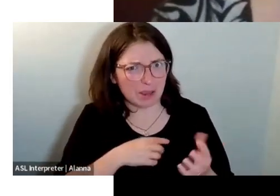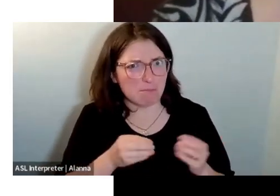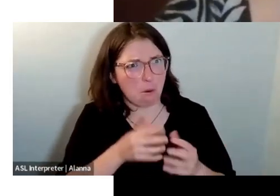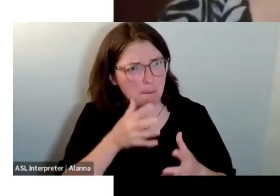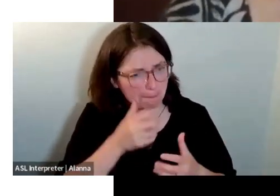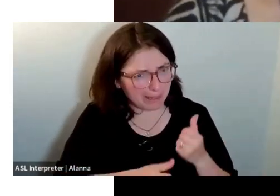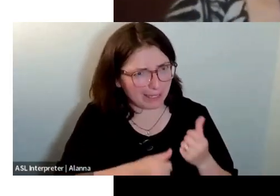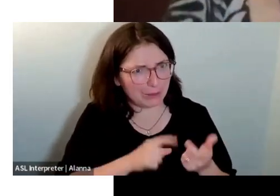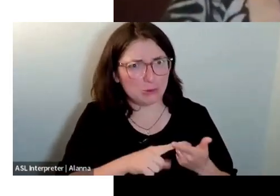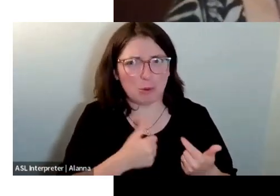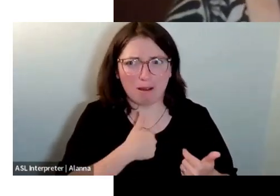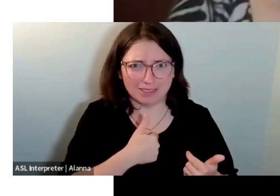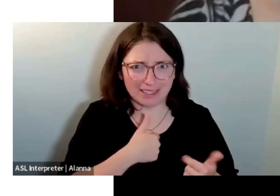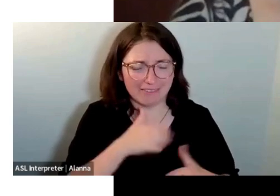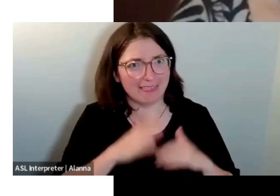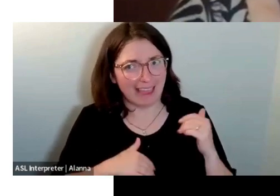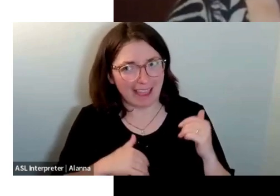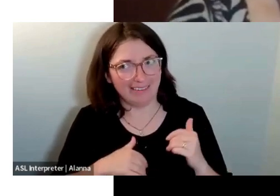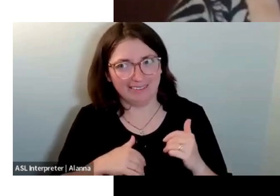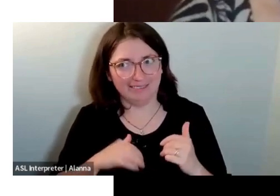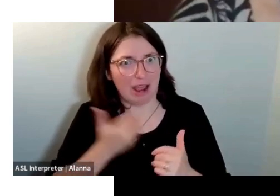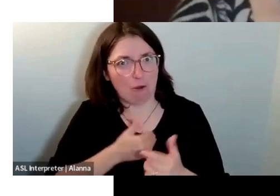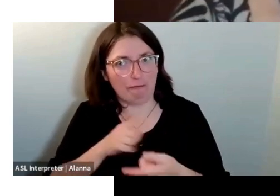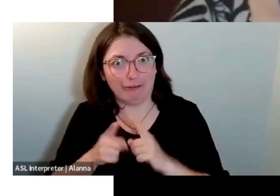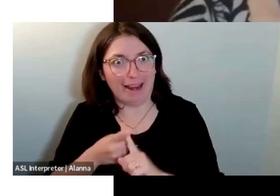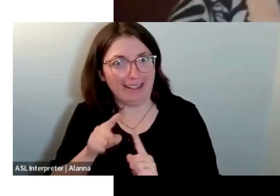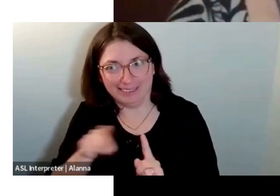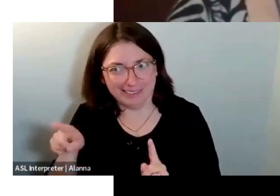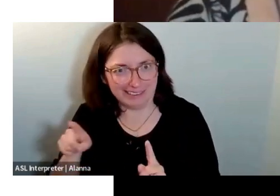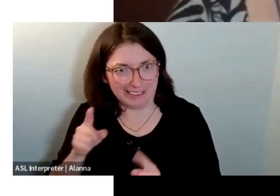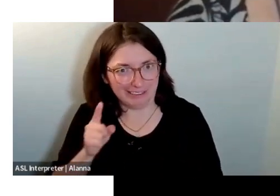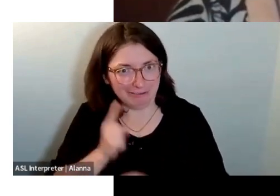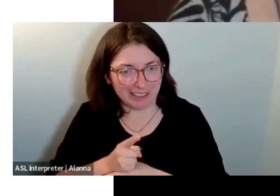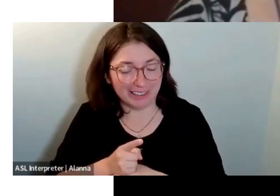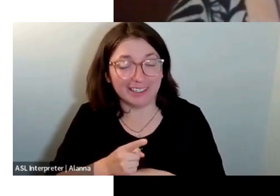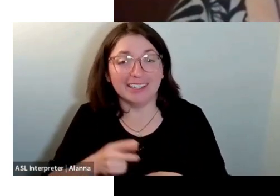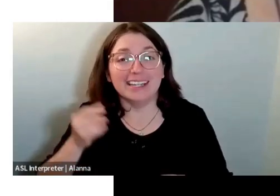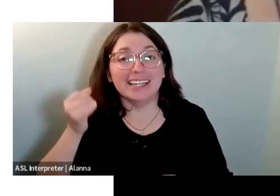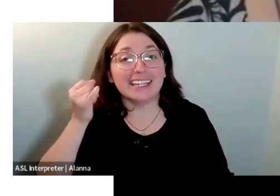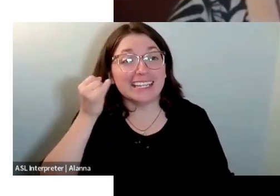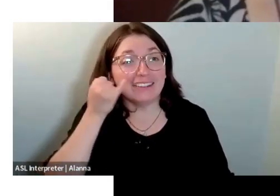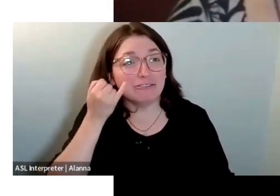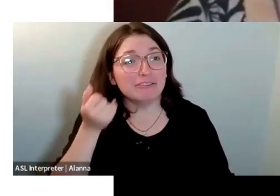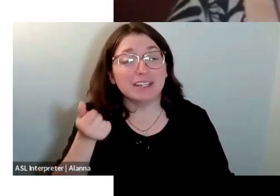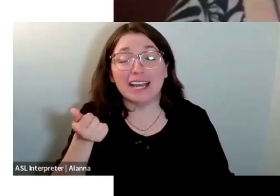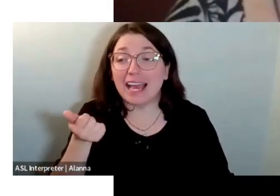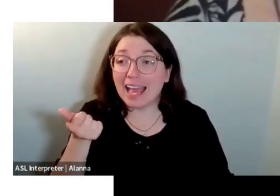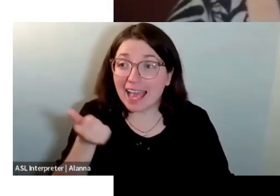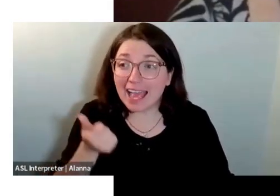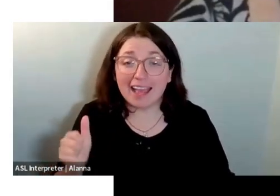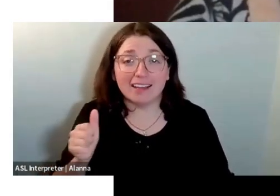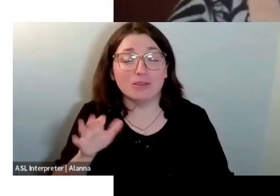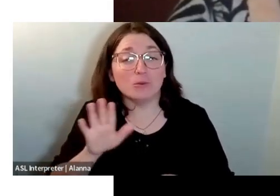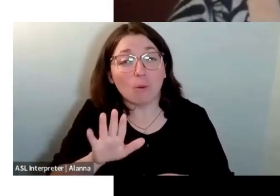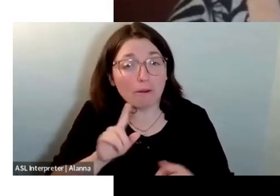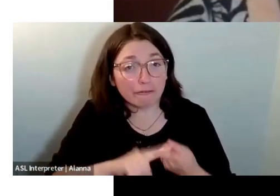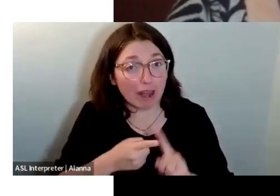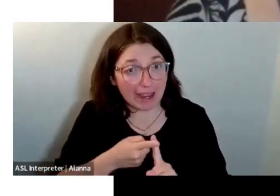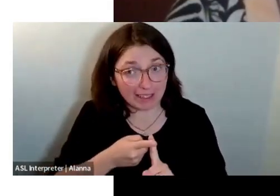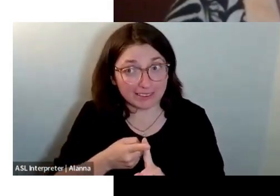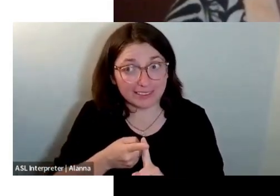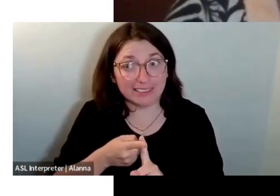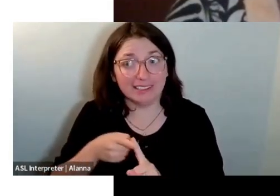friends. And if any of your friends talked to themselves the way you talk to